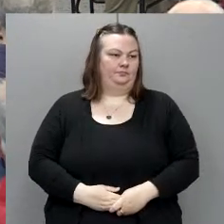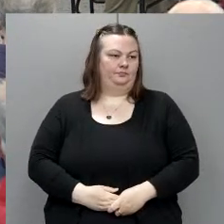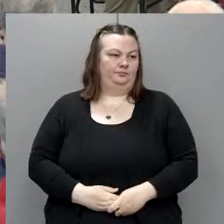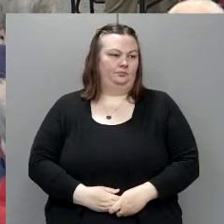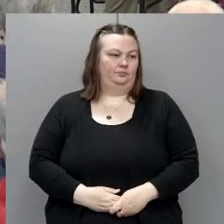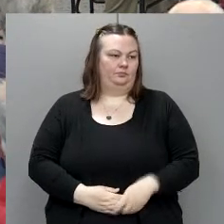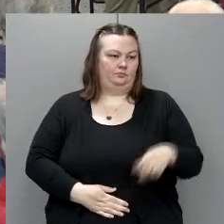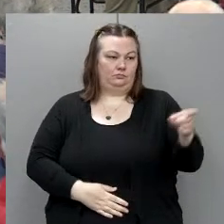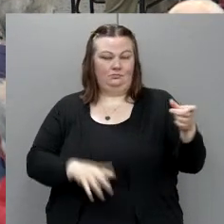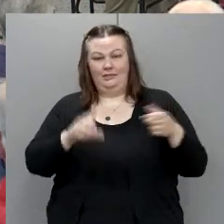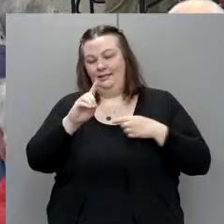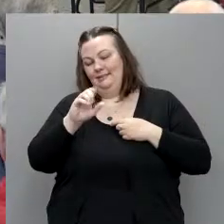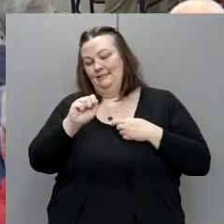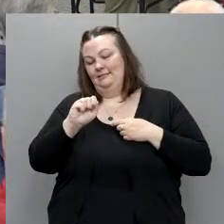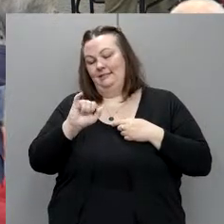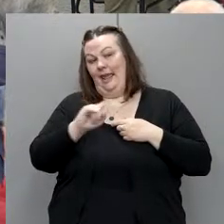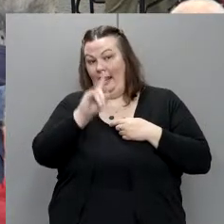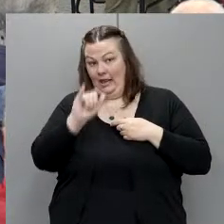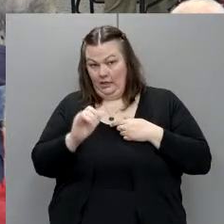Mr. Daly?